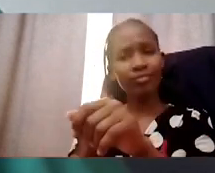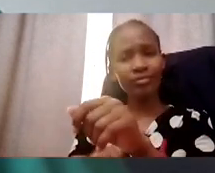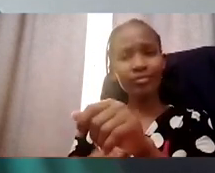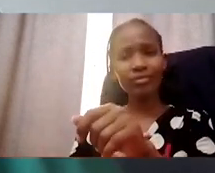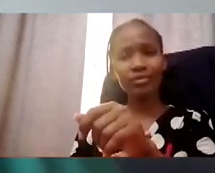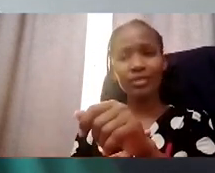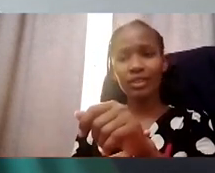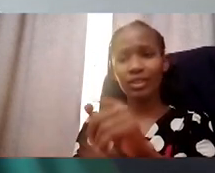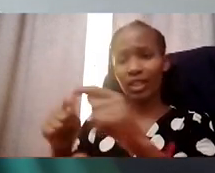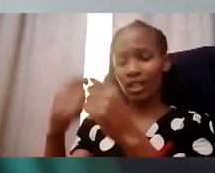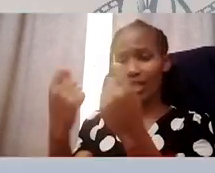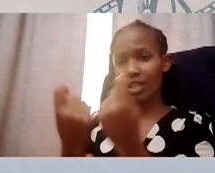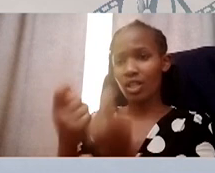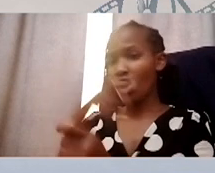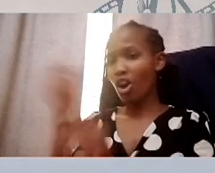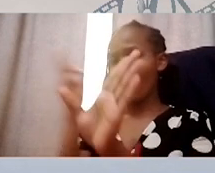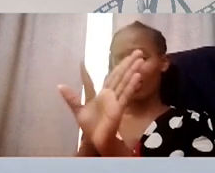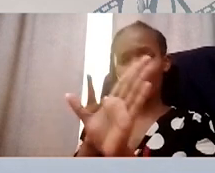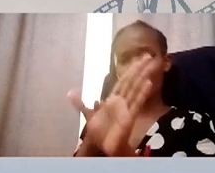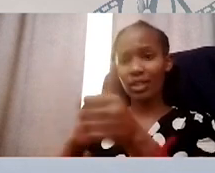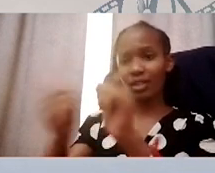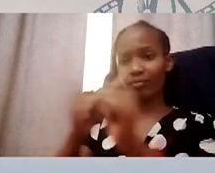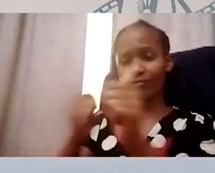go and participate in sporting competition,